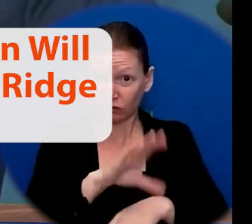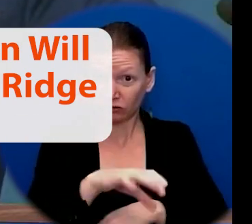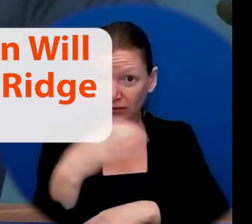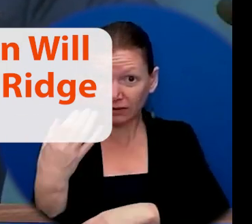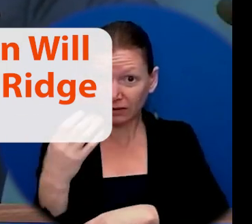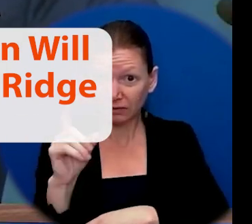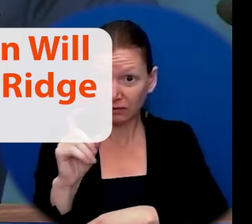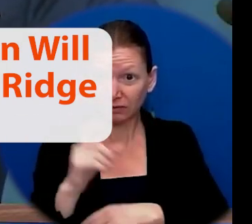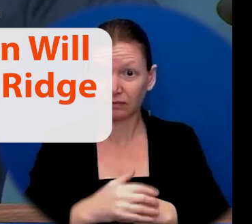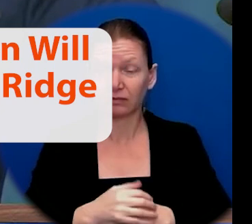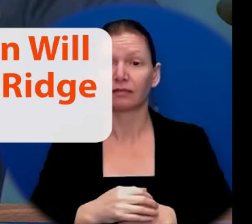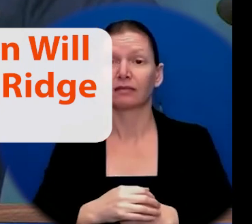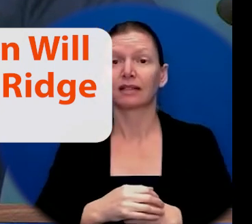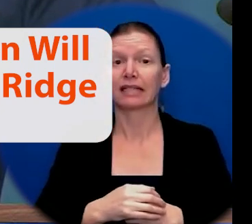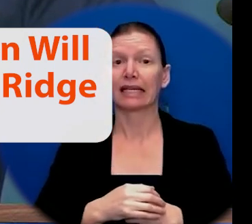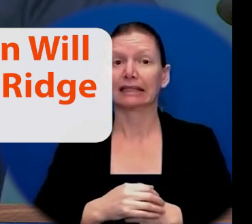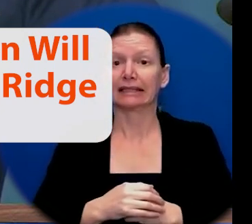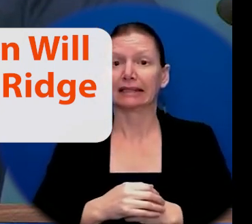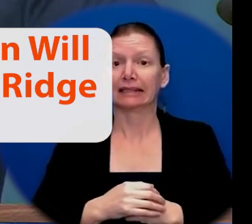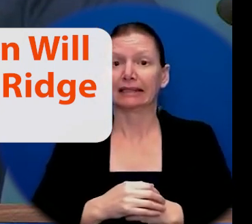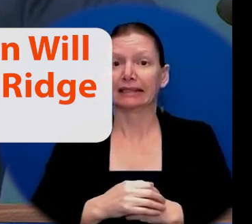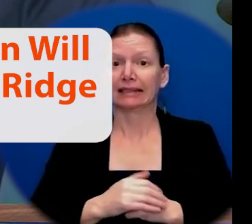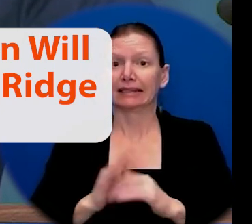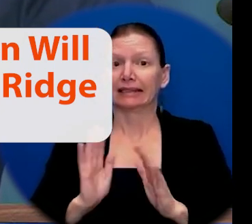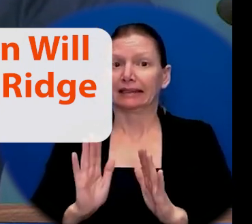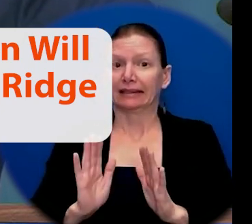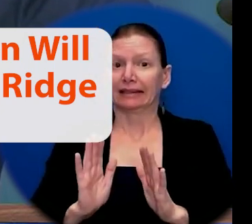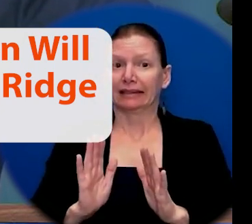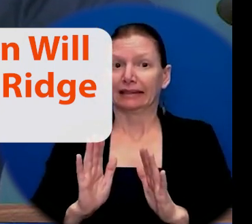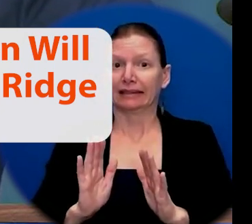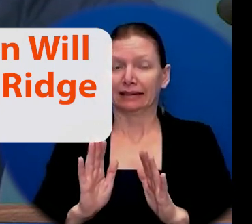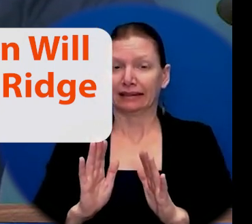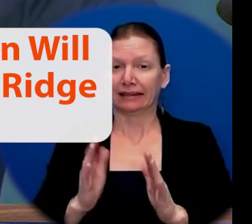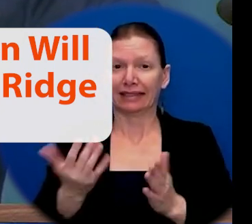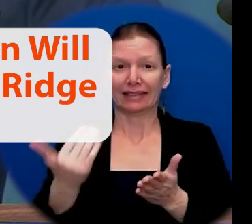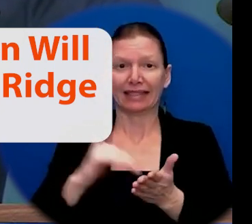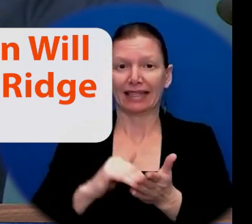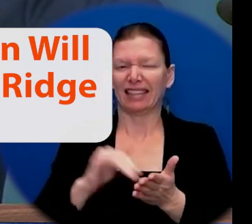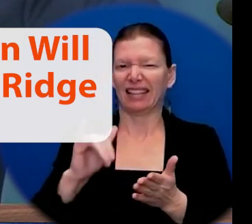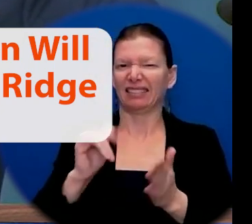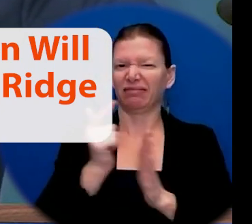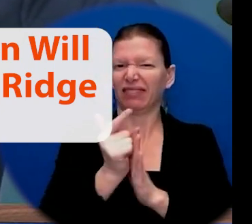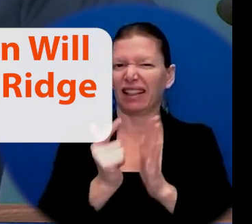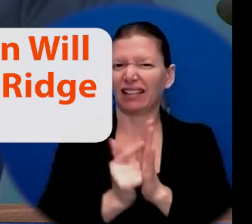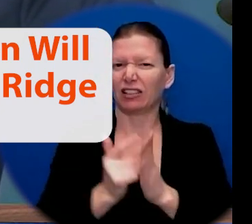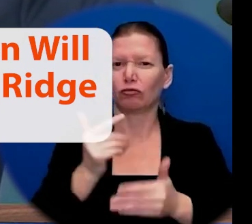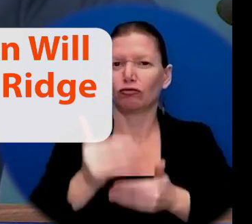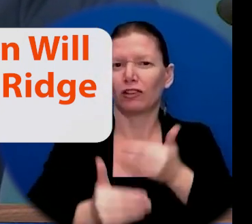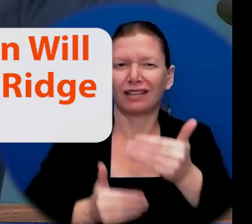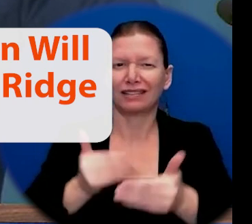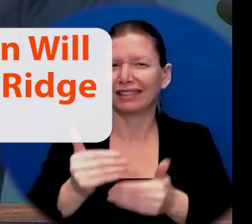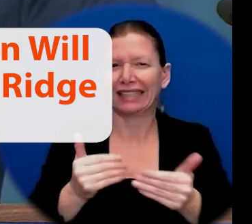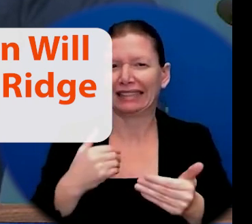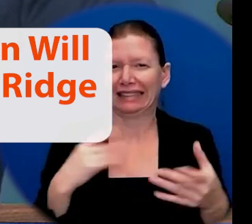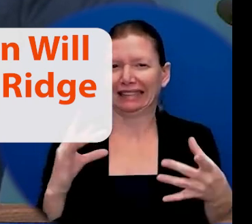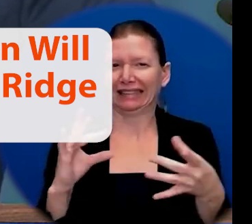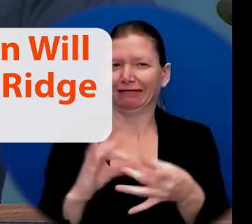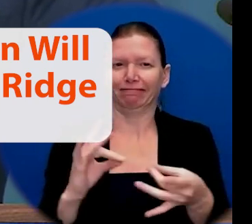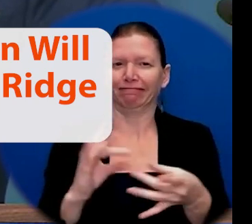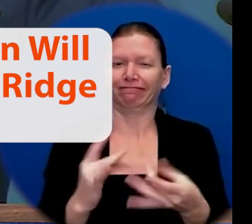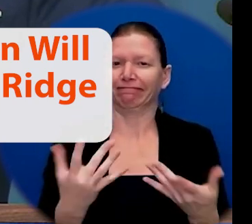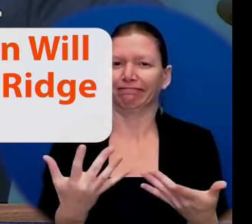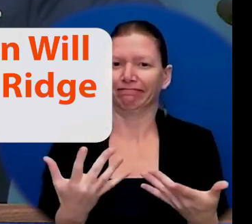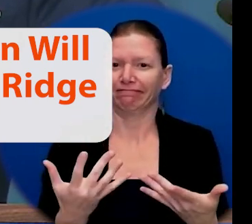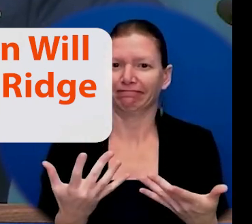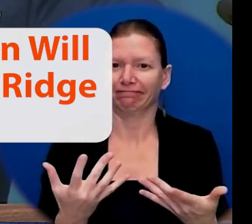much into what is still a legal process. So I think to be safe, I'm going to refer